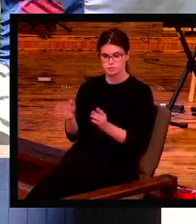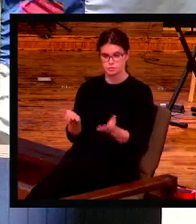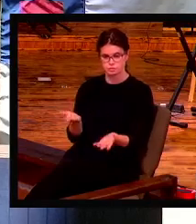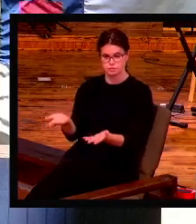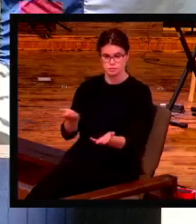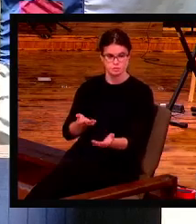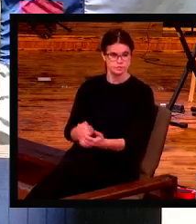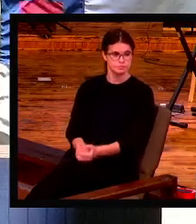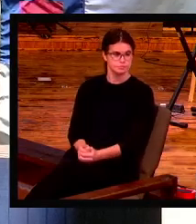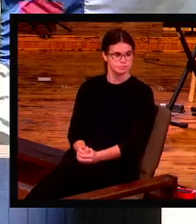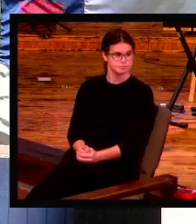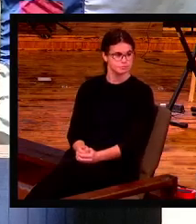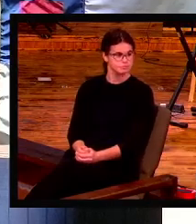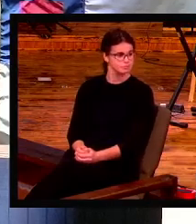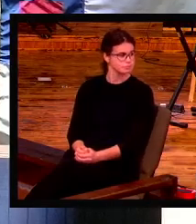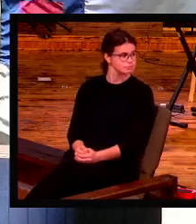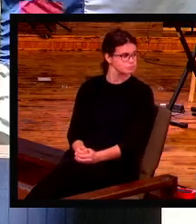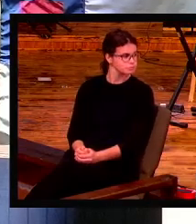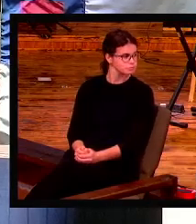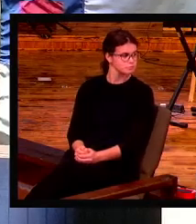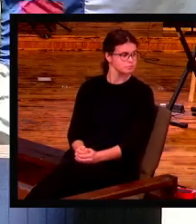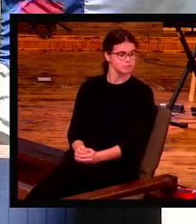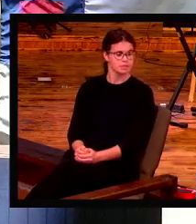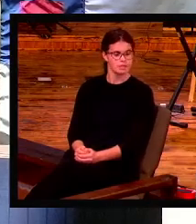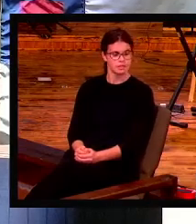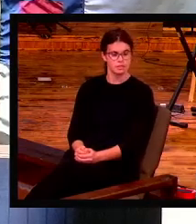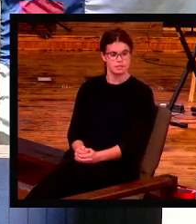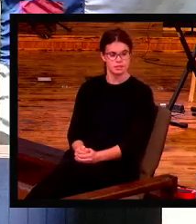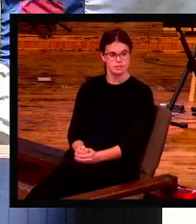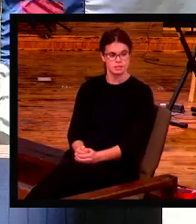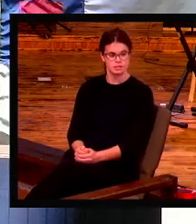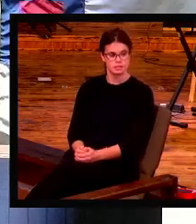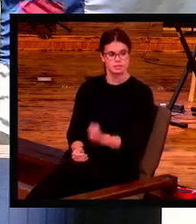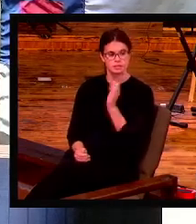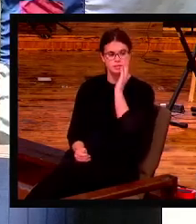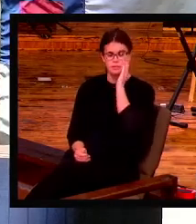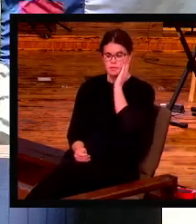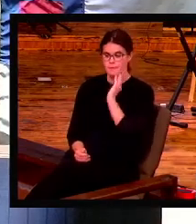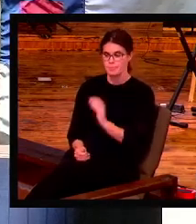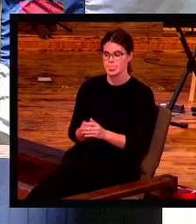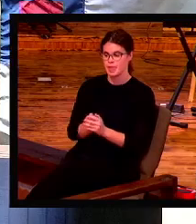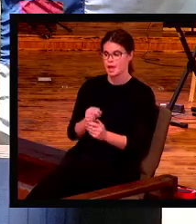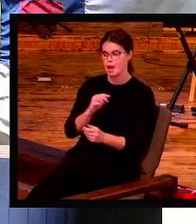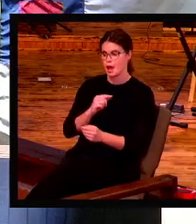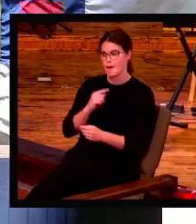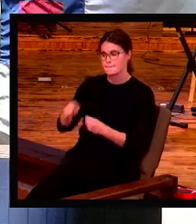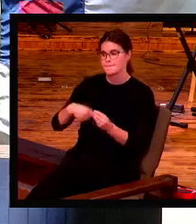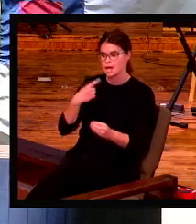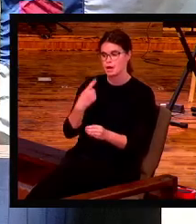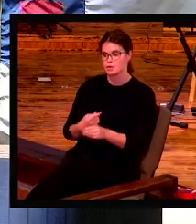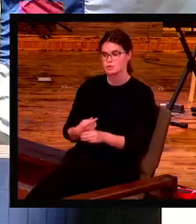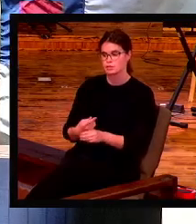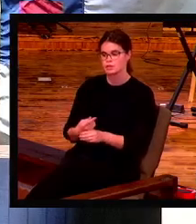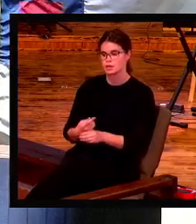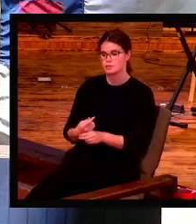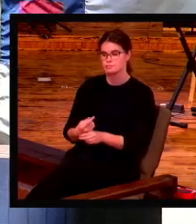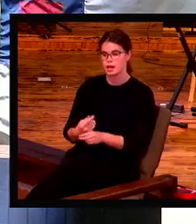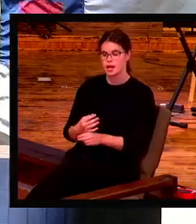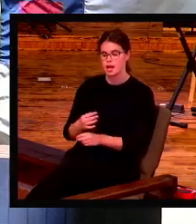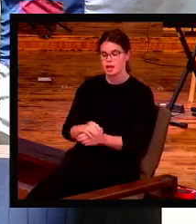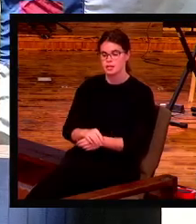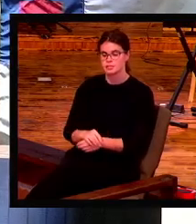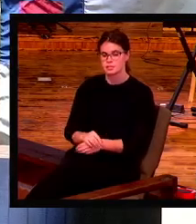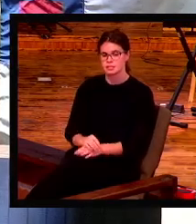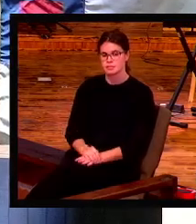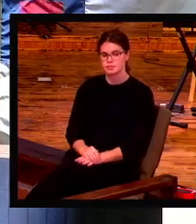if I'm not able to make it, it's because she went into labor. Well, it was about 7:30, 8 o'clock on Saturday night,